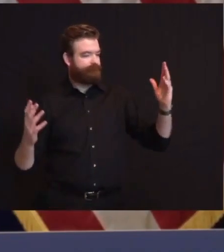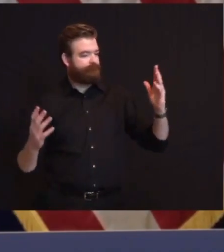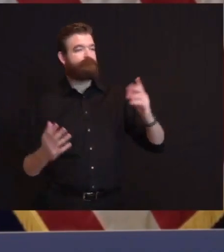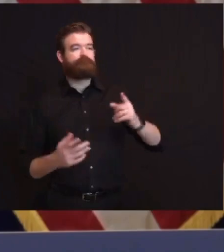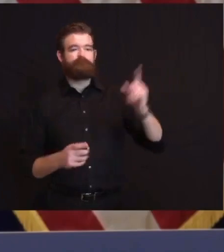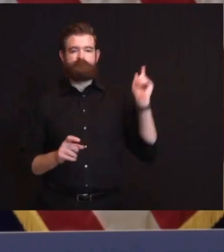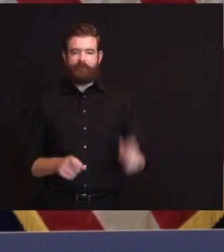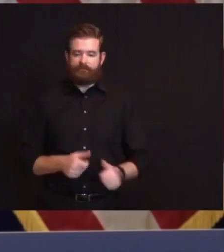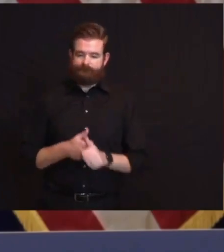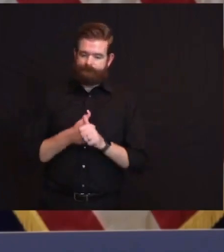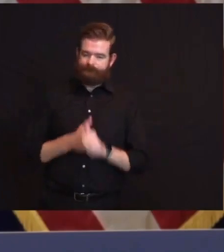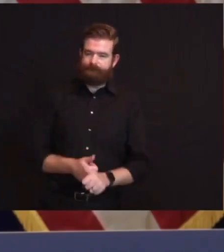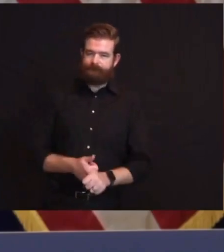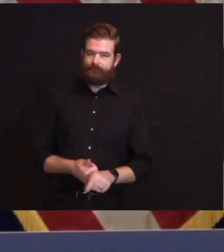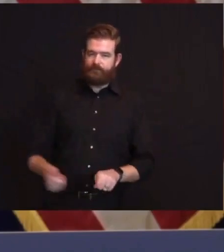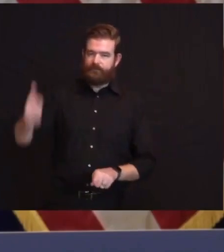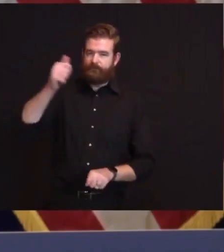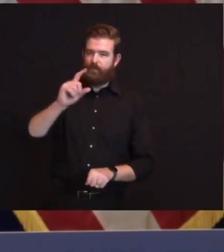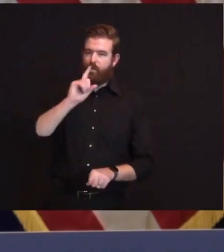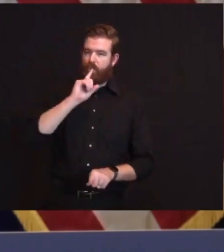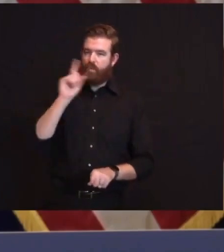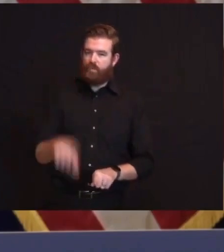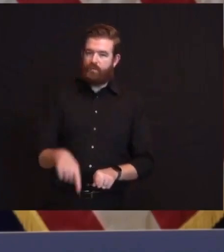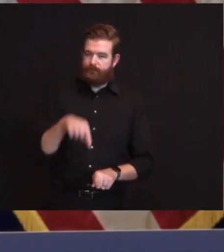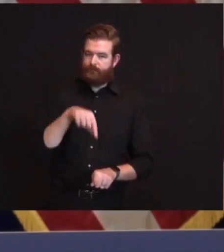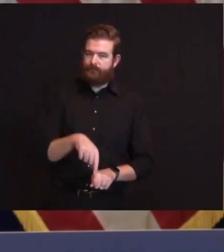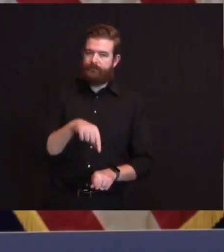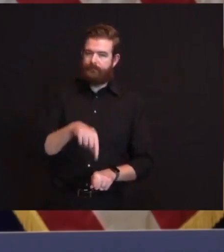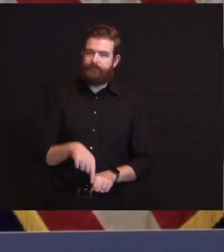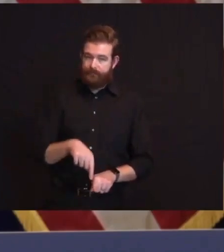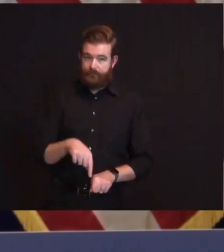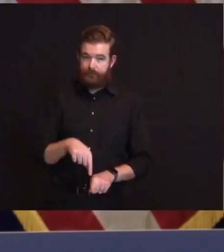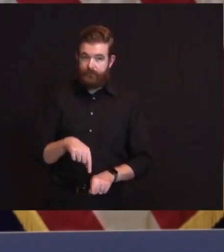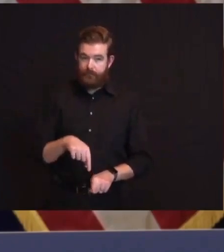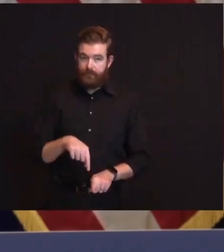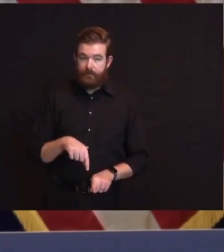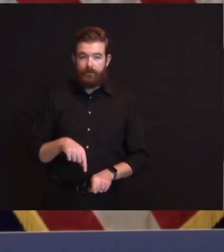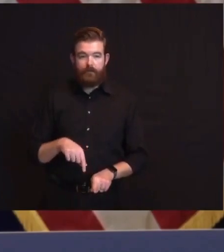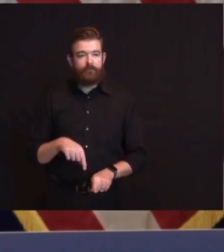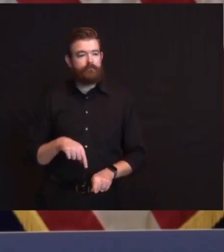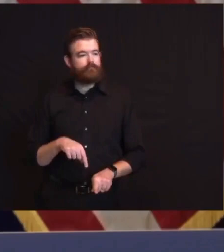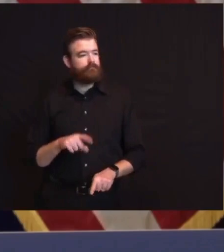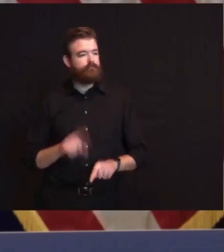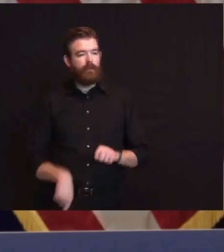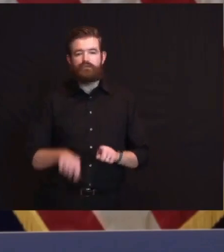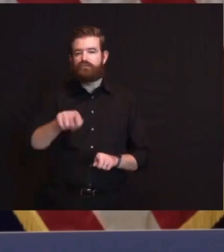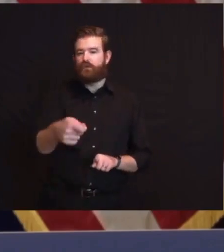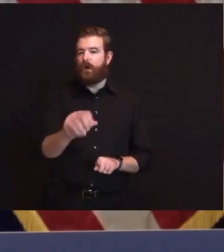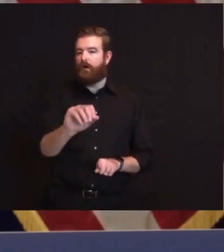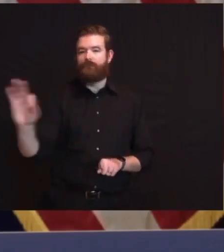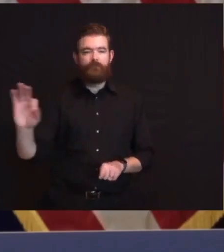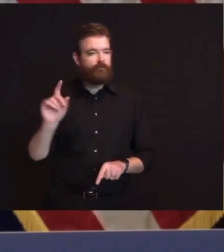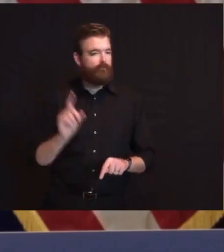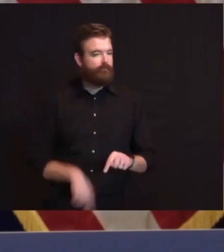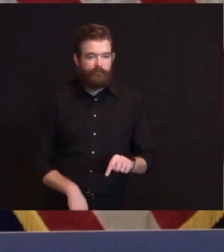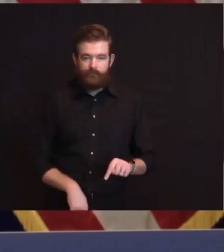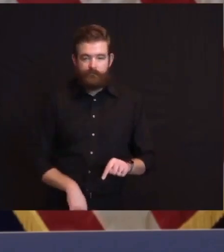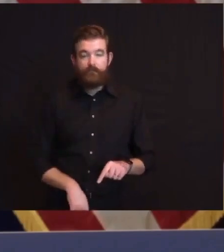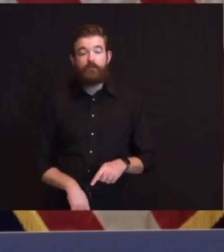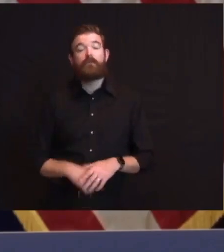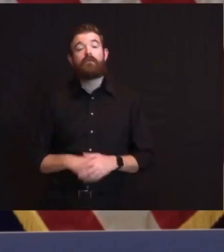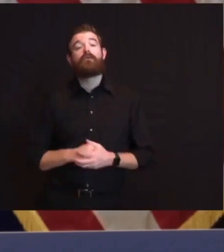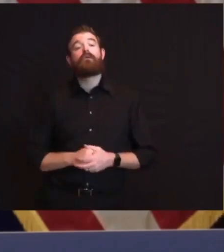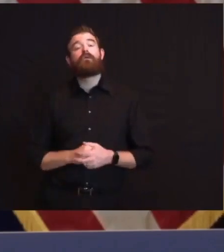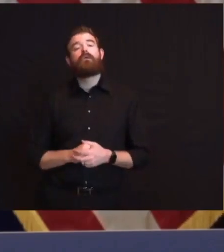no shut-off moratorium that's going to continue. I do ask, though, that each resident, each